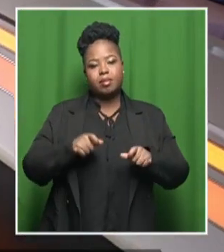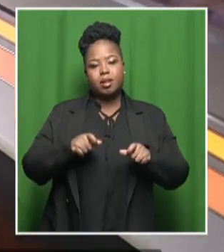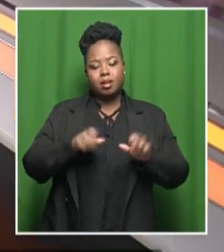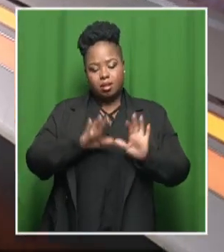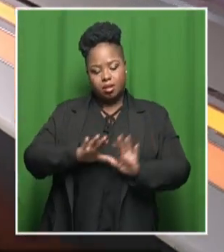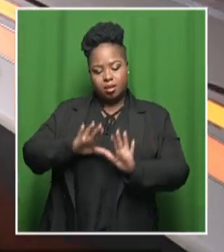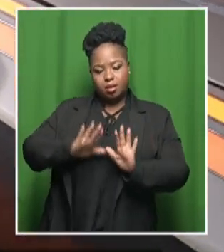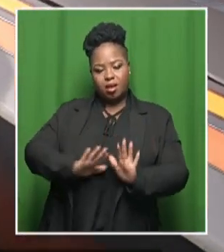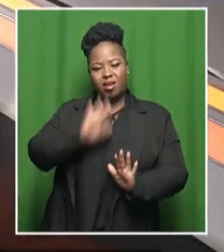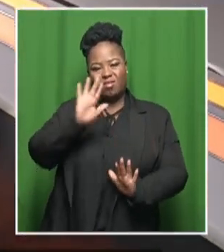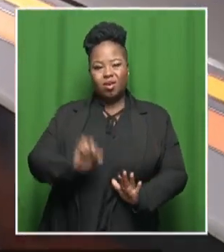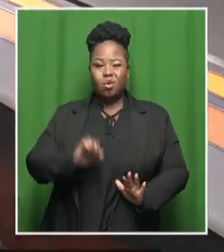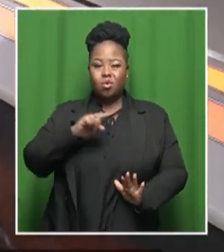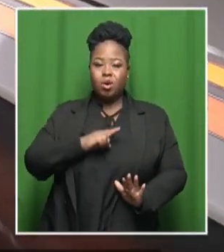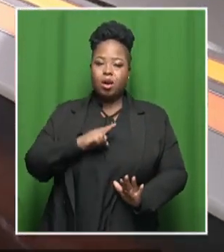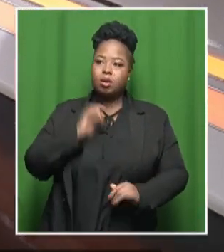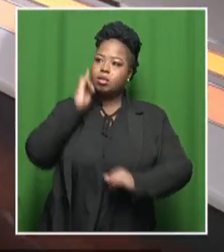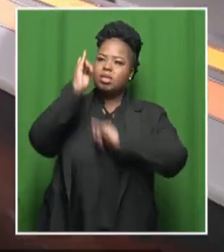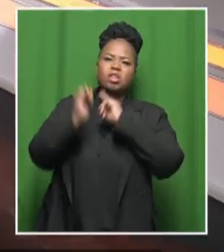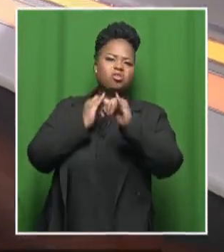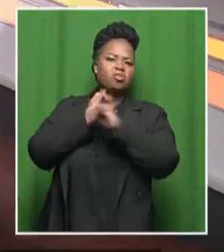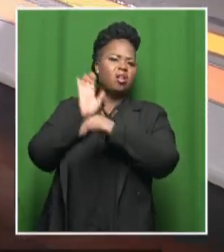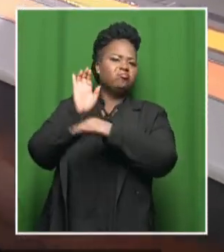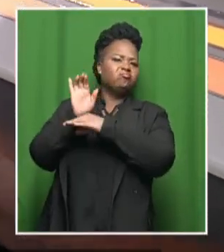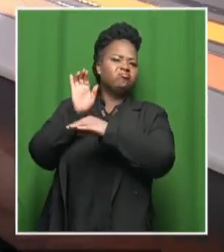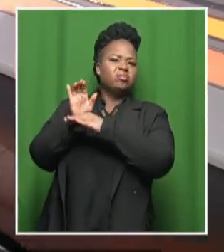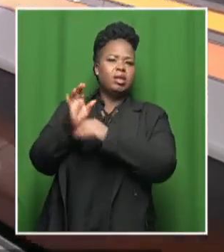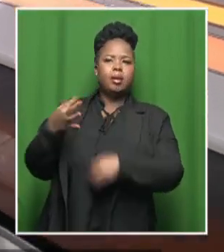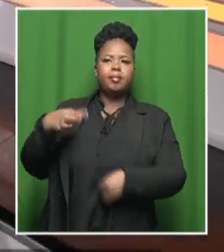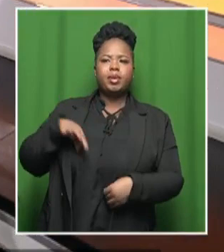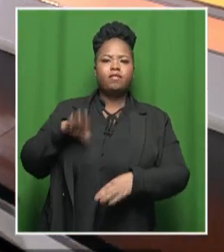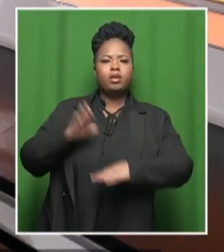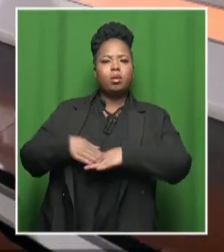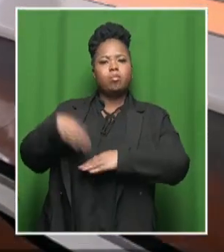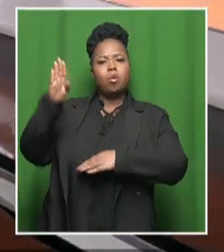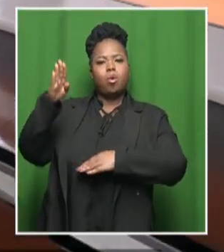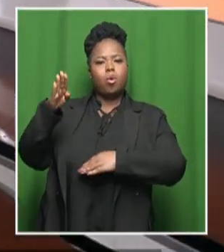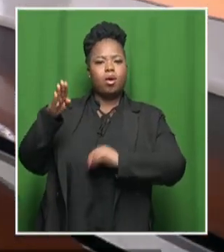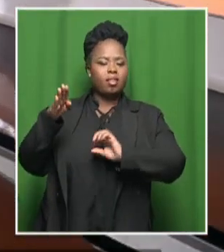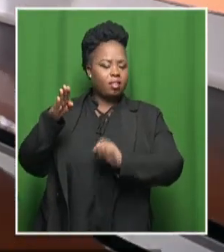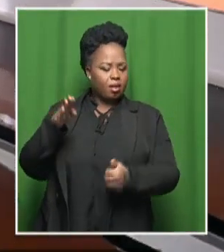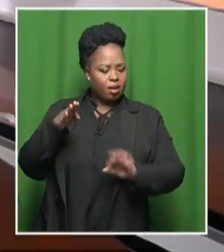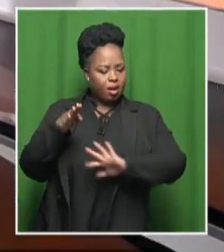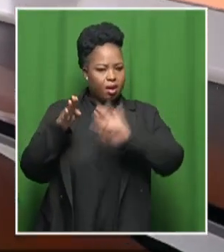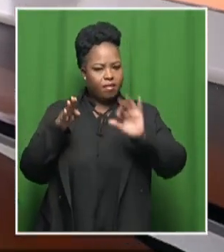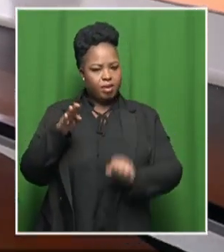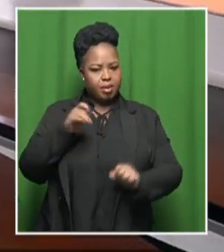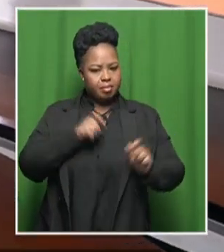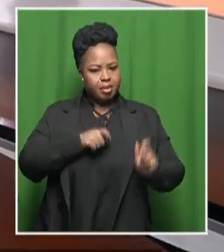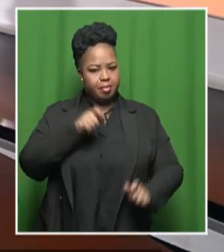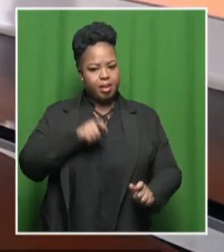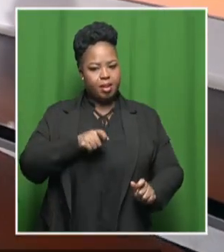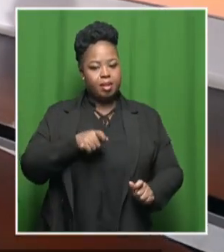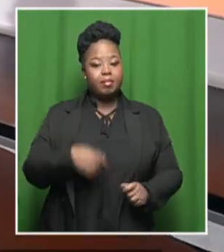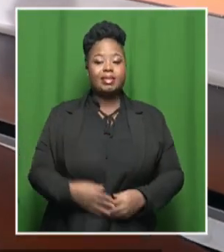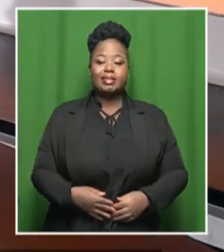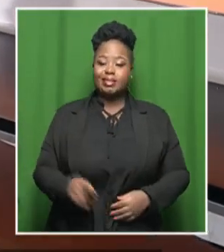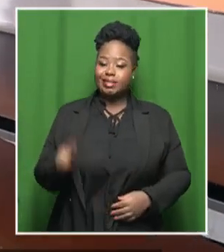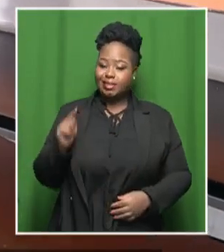the outside world seems to benefit more than the people of Africa. Well, this has to do, something to do with the